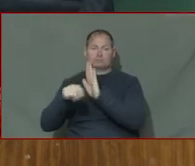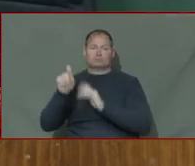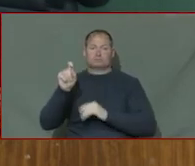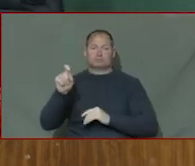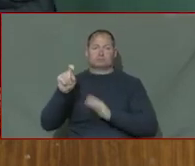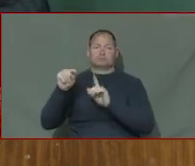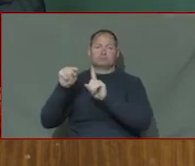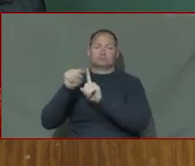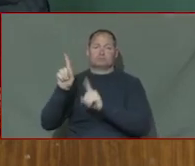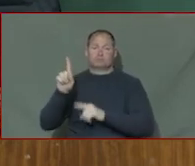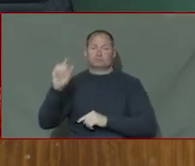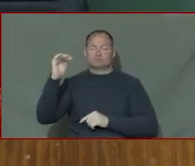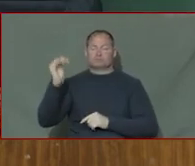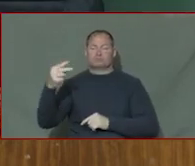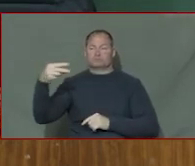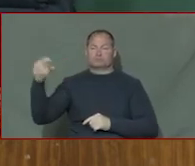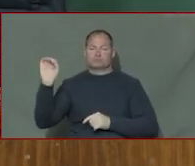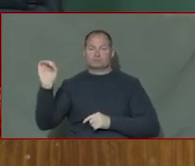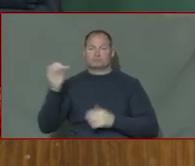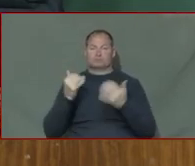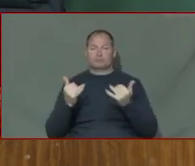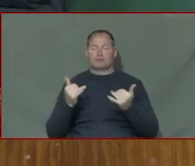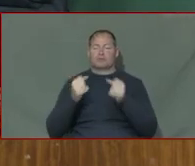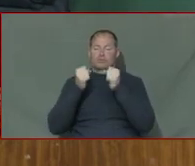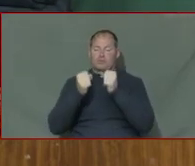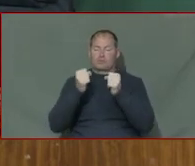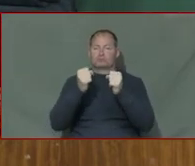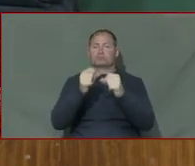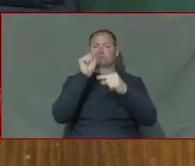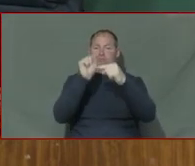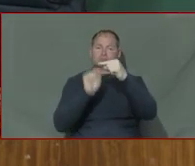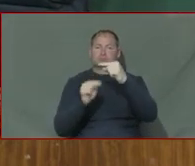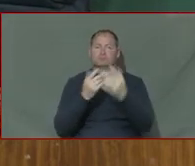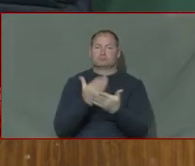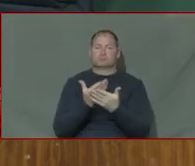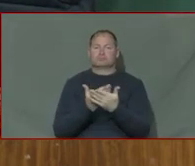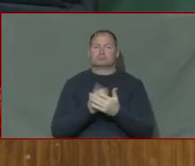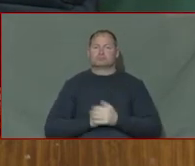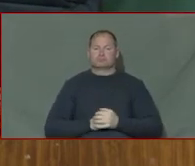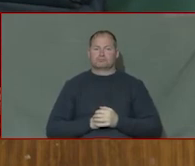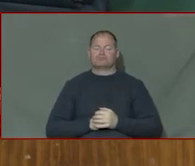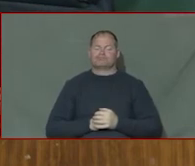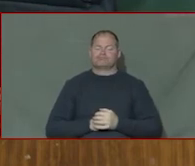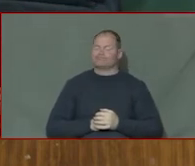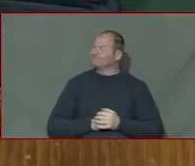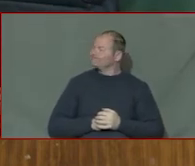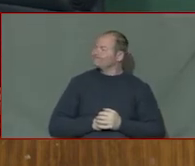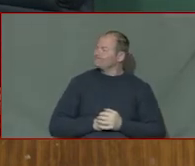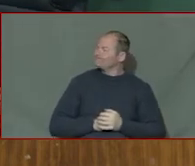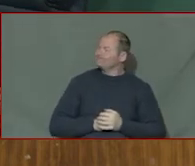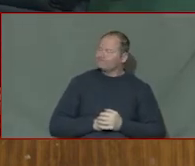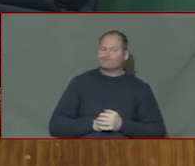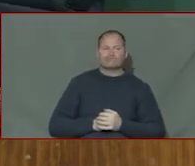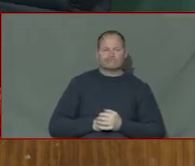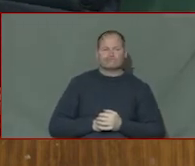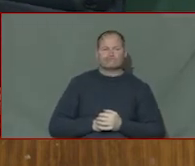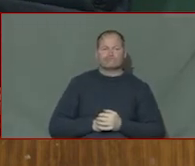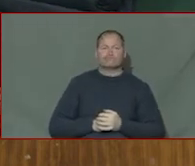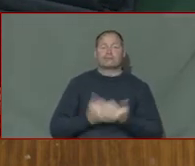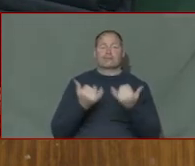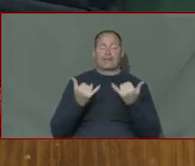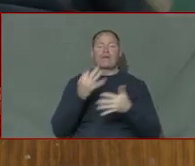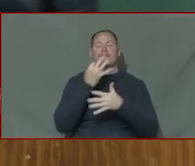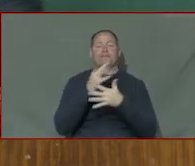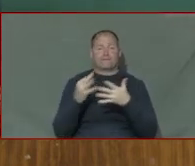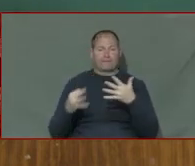to 0, I can divide by a constant. So I'm left with x squared minus 2x plus 1 equal to 0. Then I can